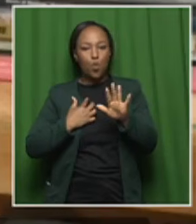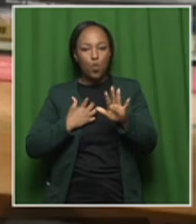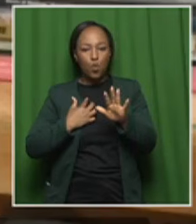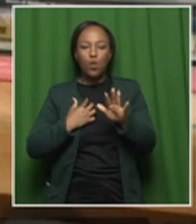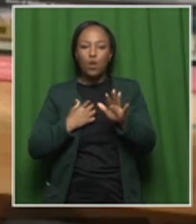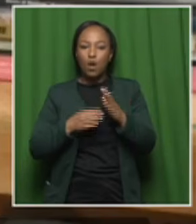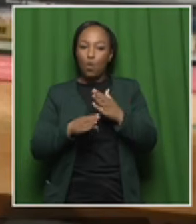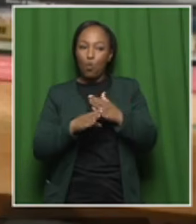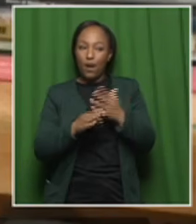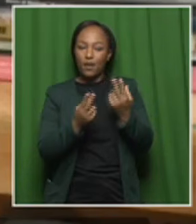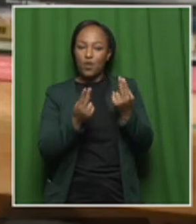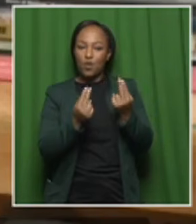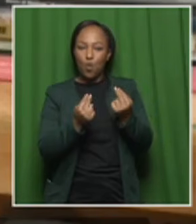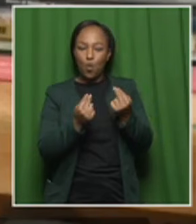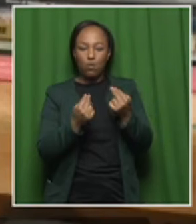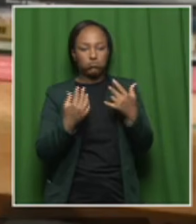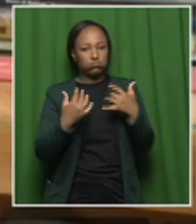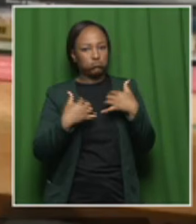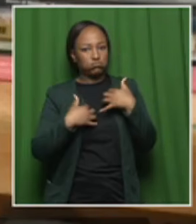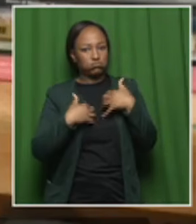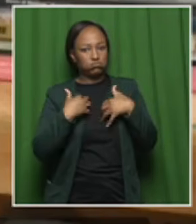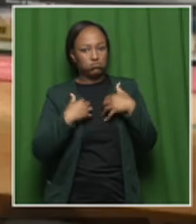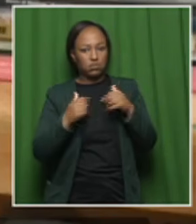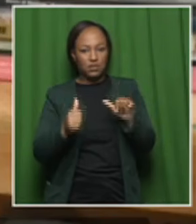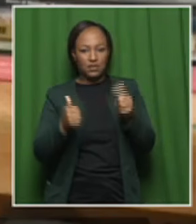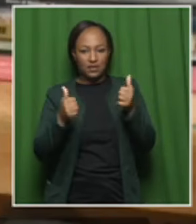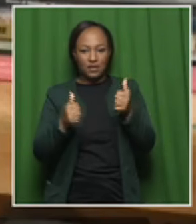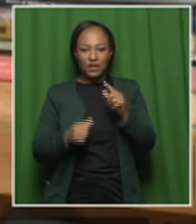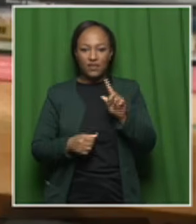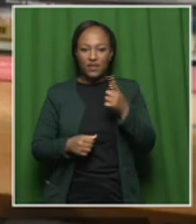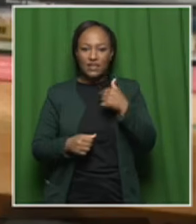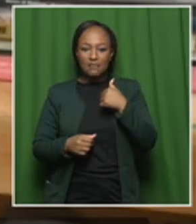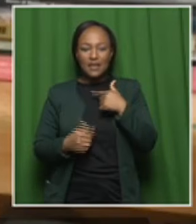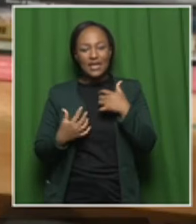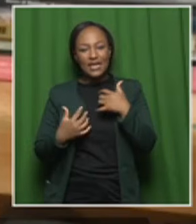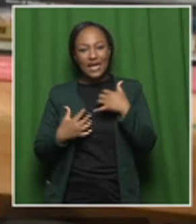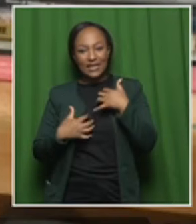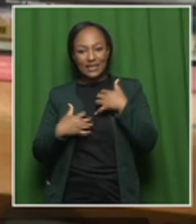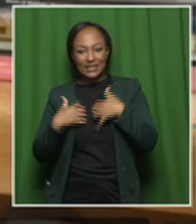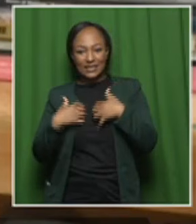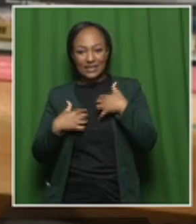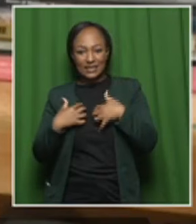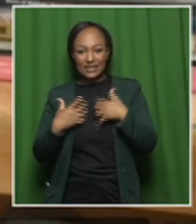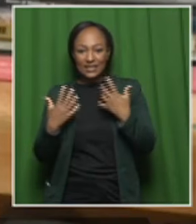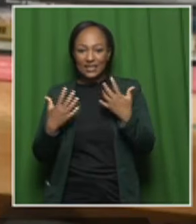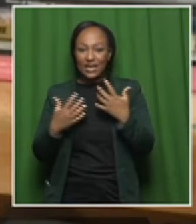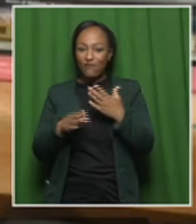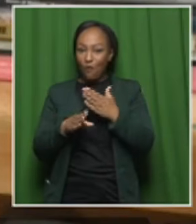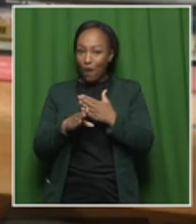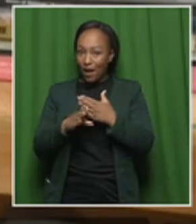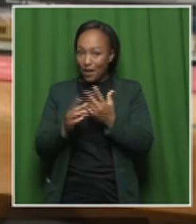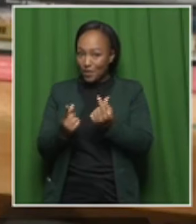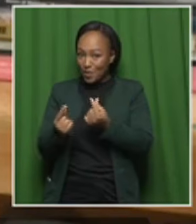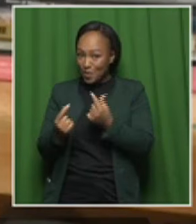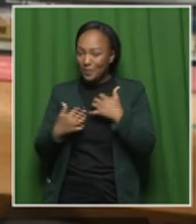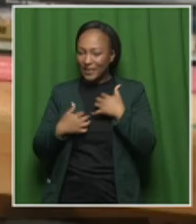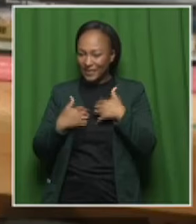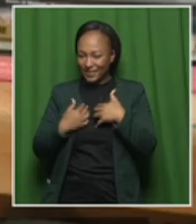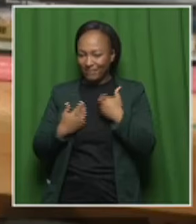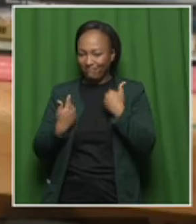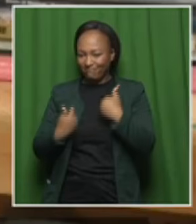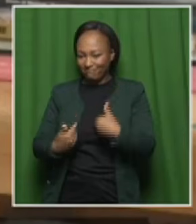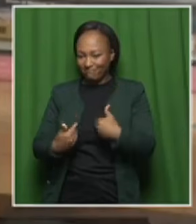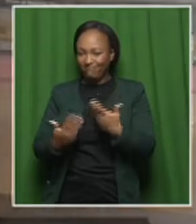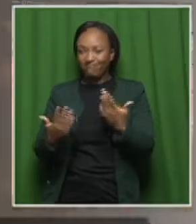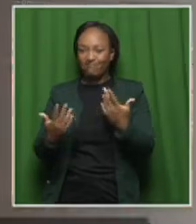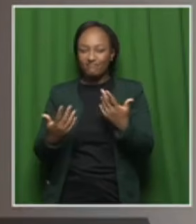work has been so great. Firstly, because I'm excited about making the work. And so